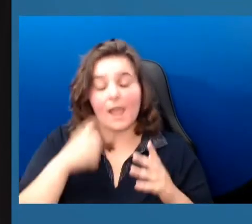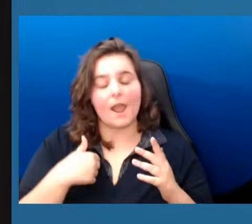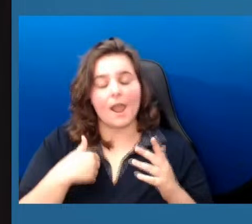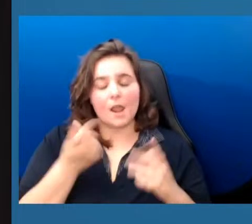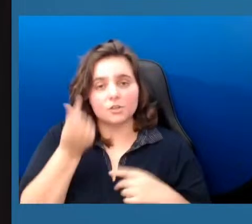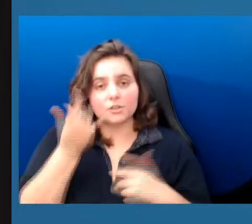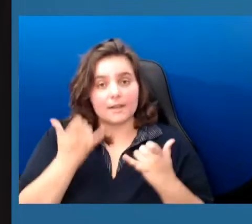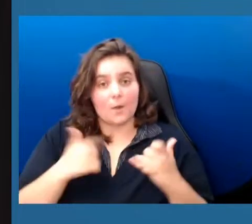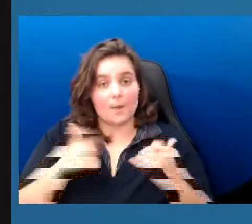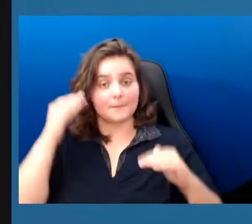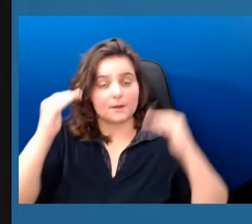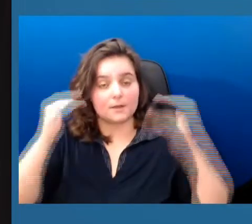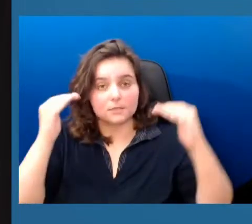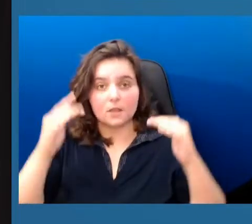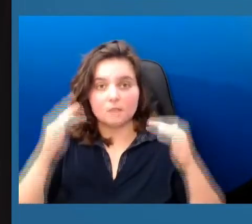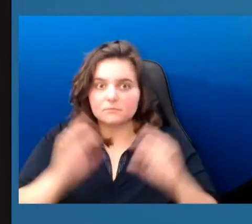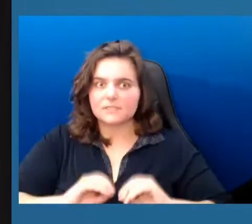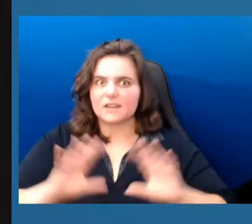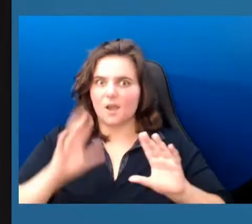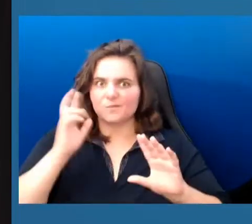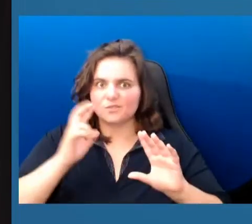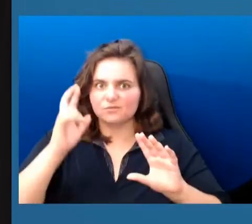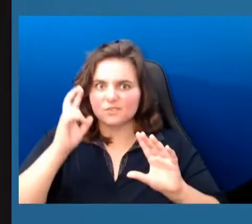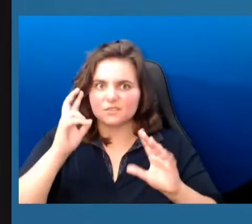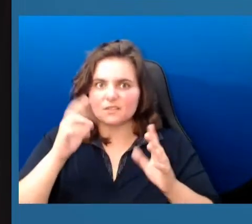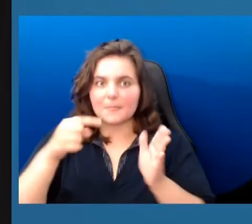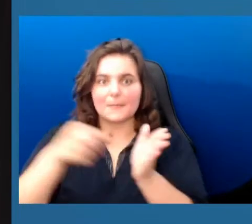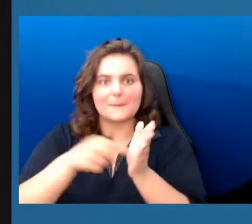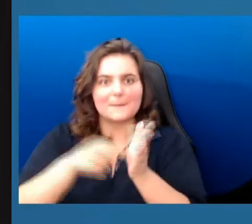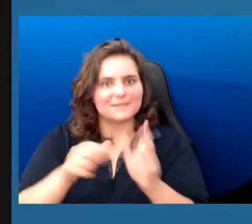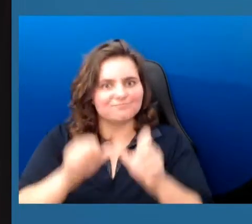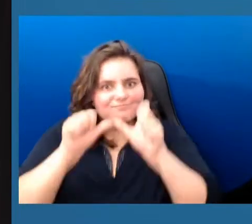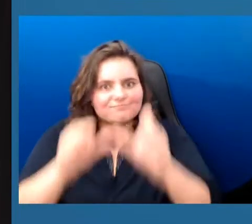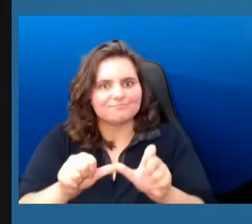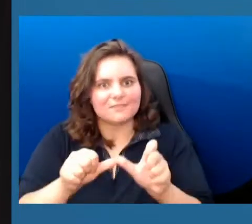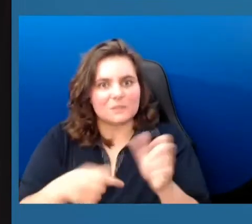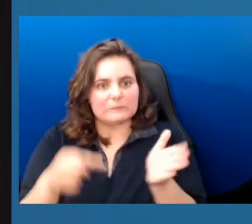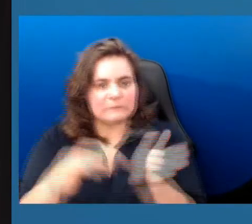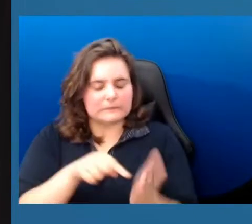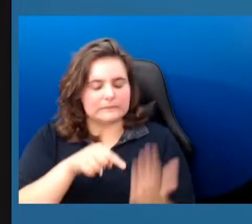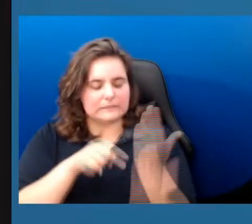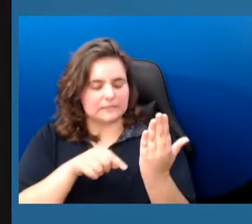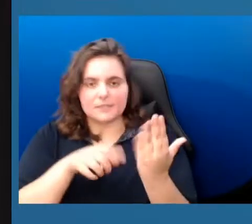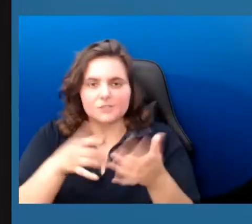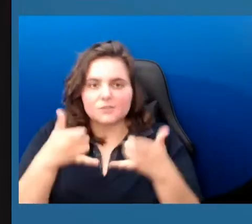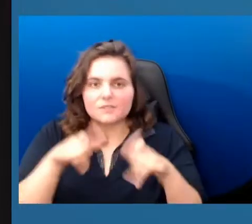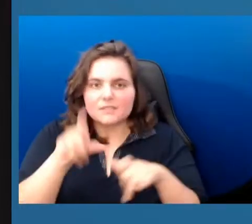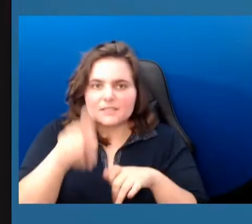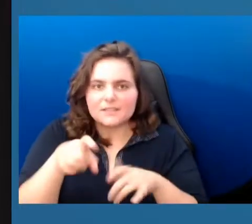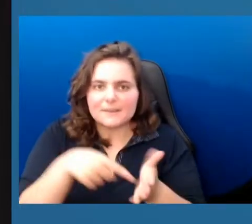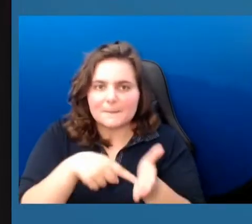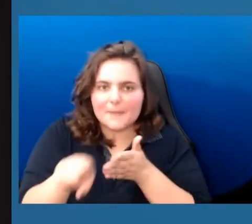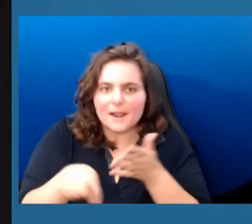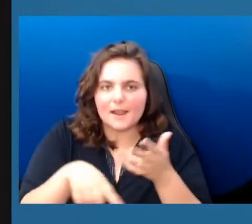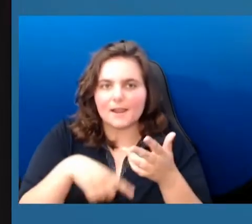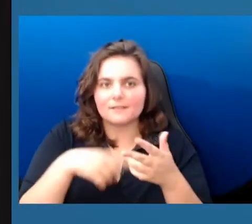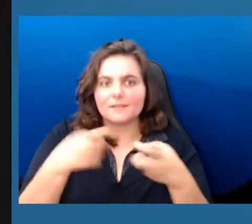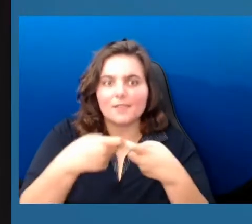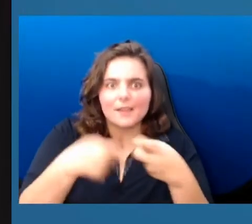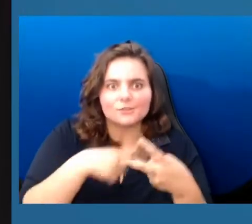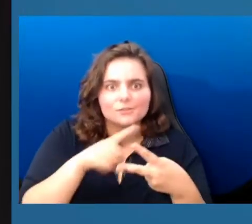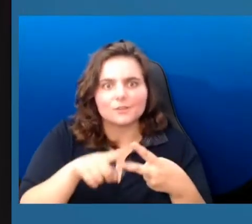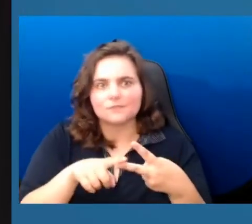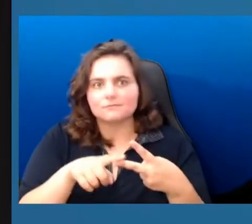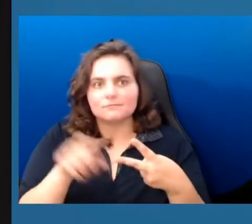is an obvious reason. The bills keep coming in. You still have to pay the electric bill and the utilities and you have